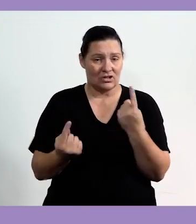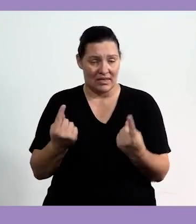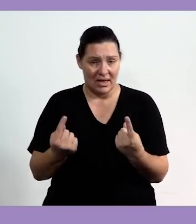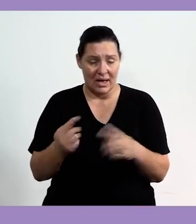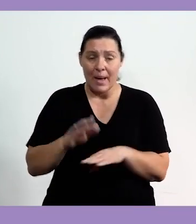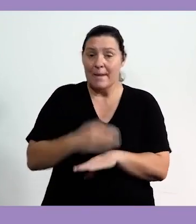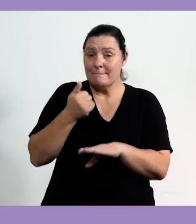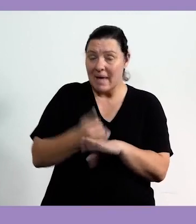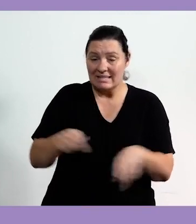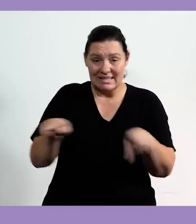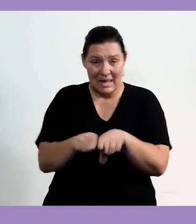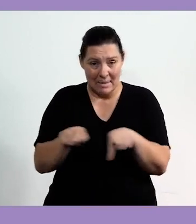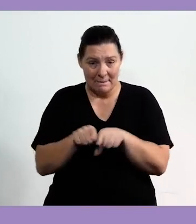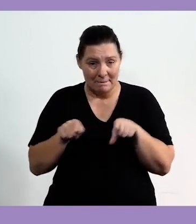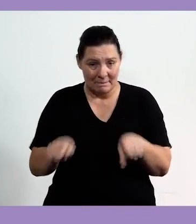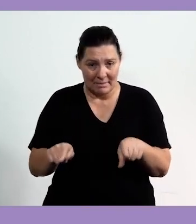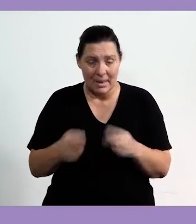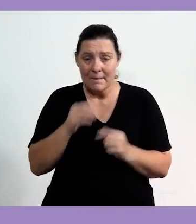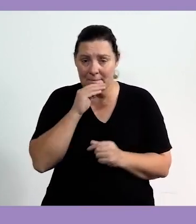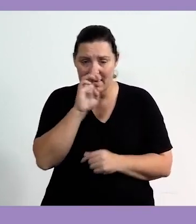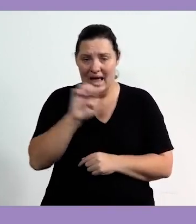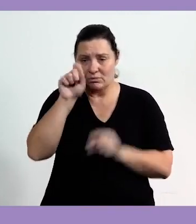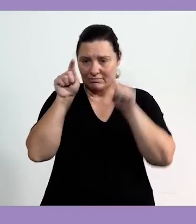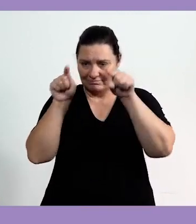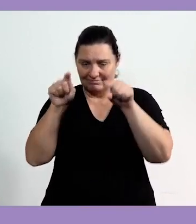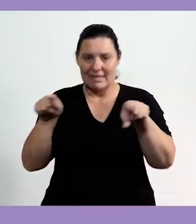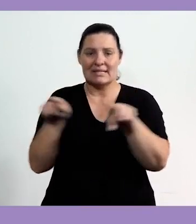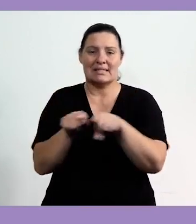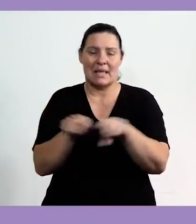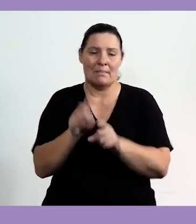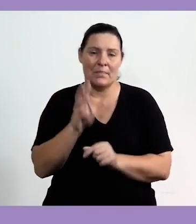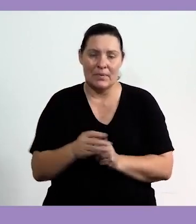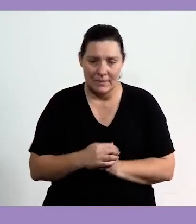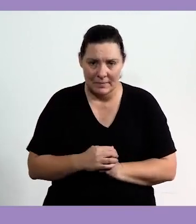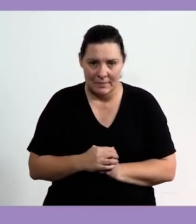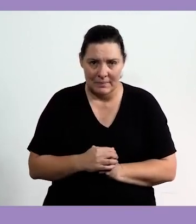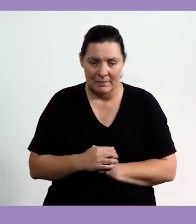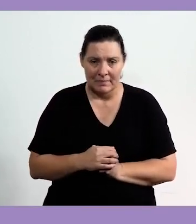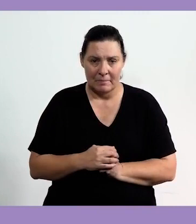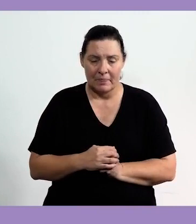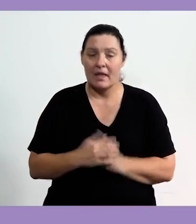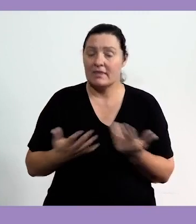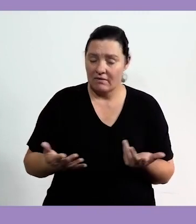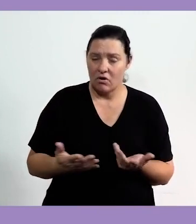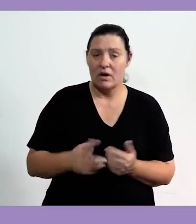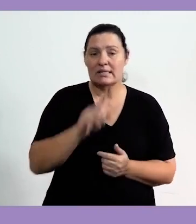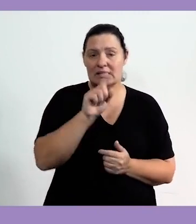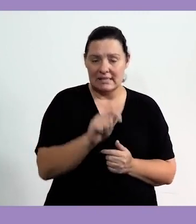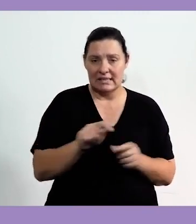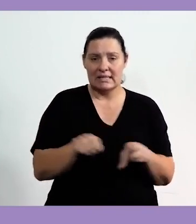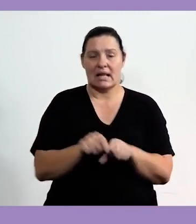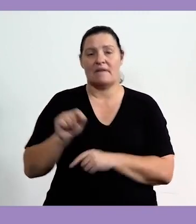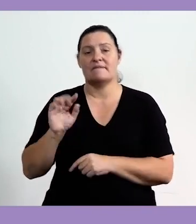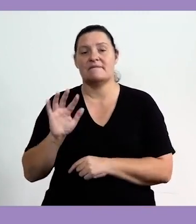are equal to each other and the base is the same, this means that our exponents are also the same.